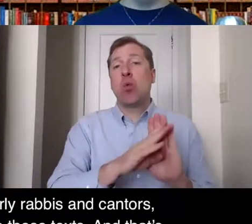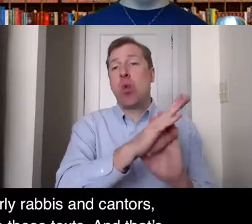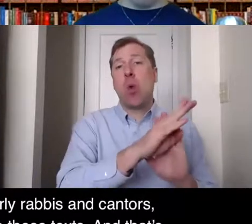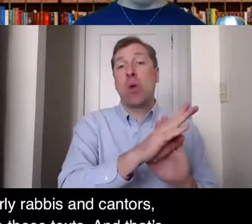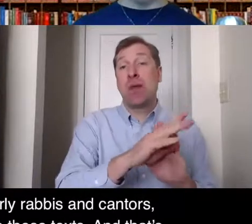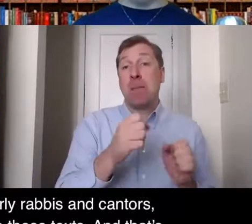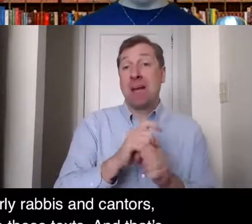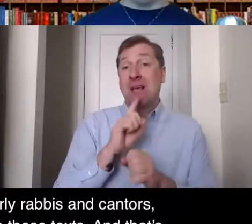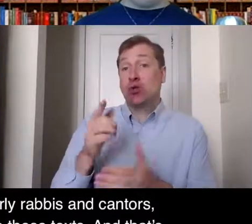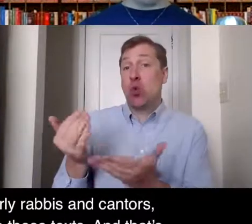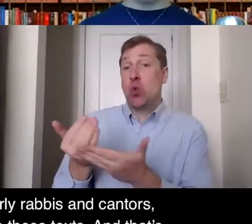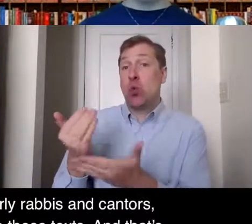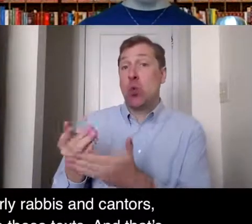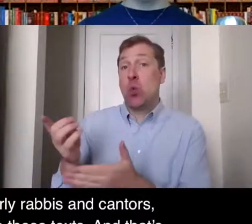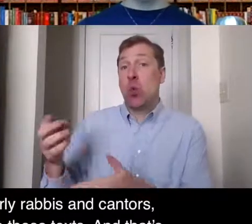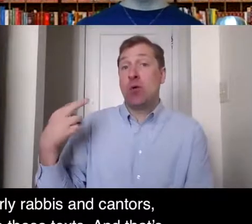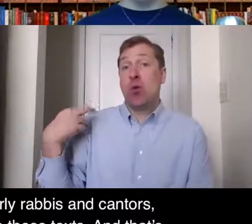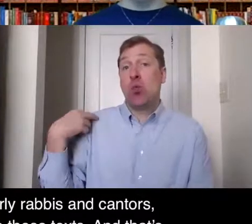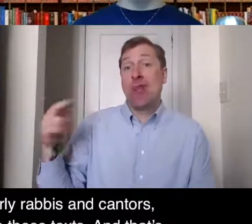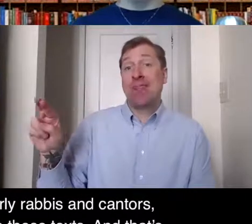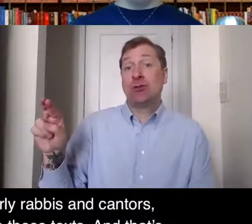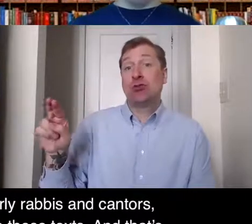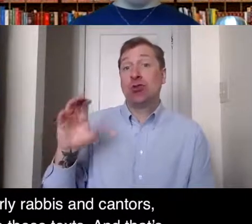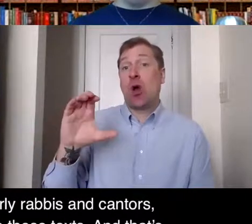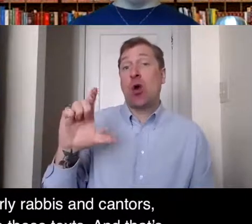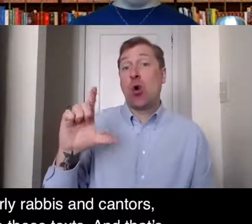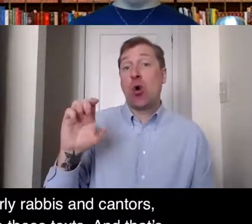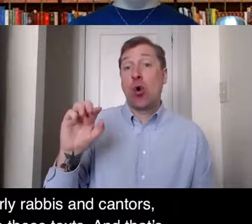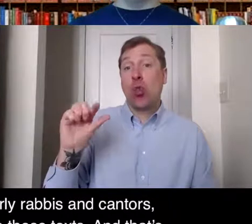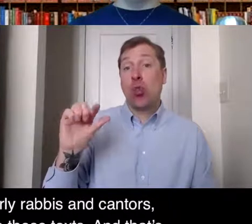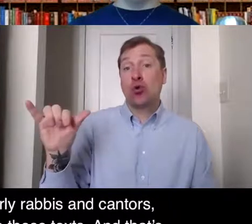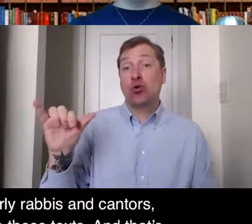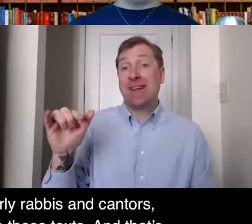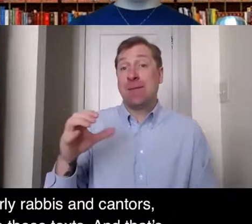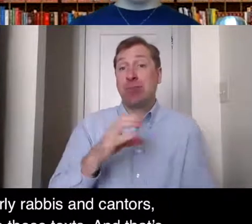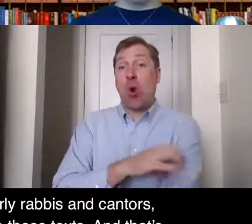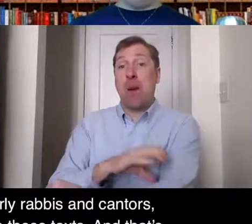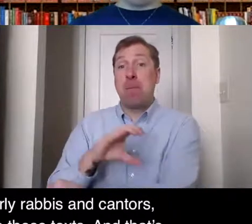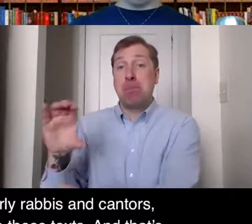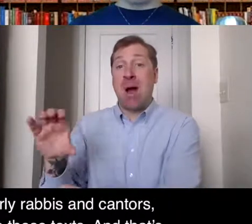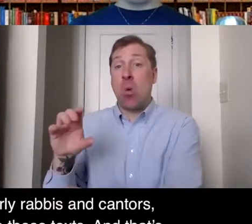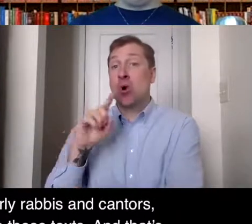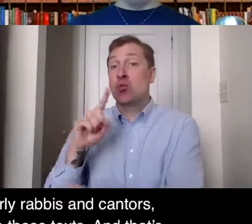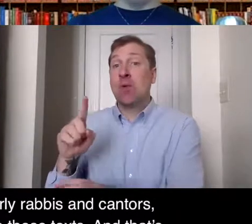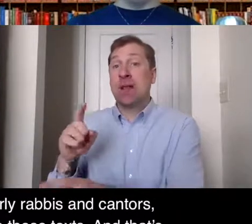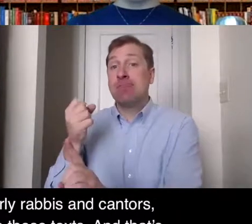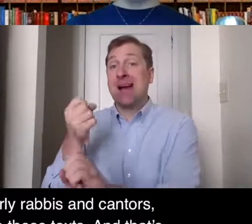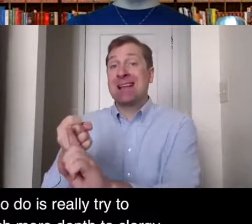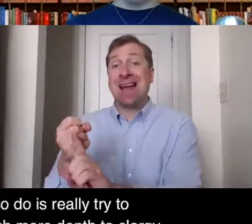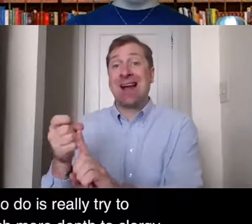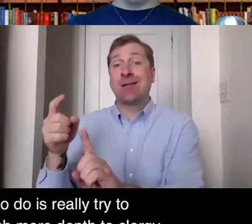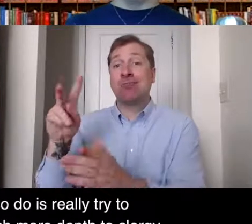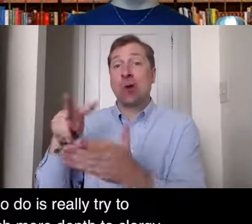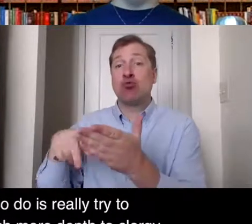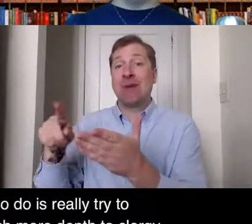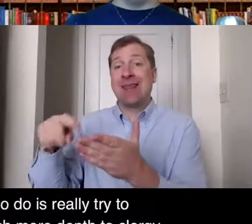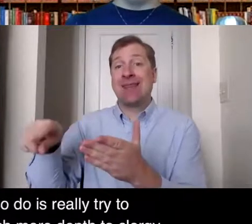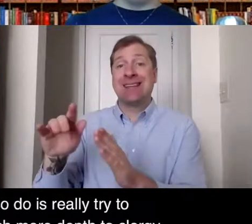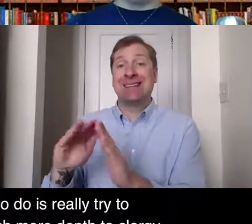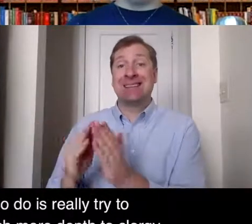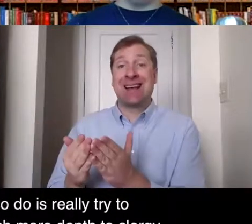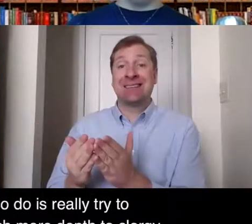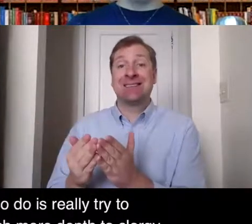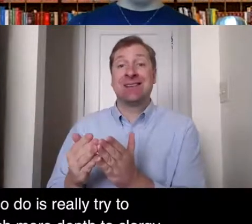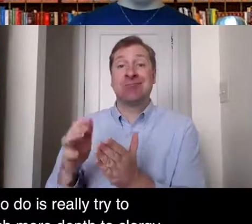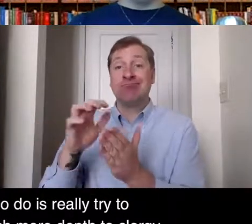clergy, particularly rabbis and cantors, are empowered to really tackle these texts. And that's something that I also do, is really